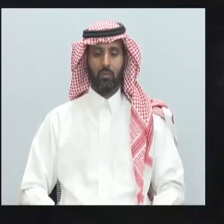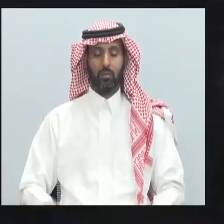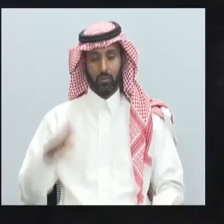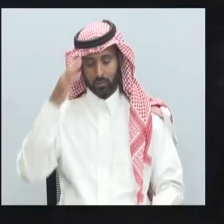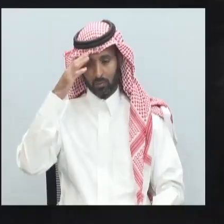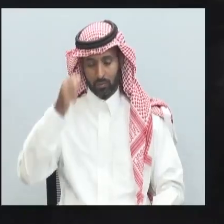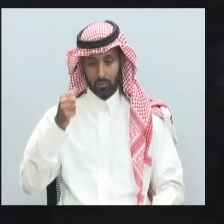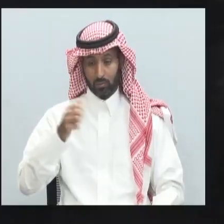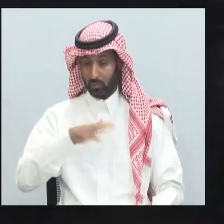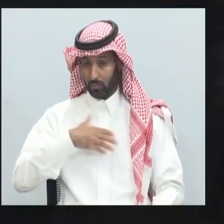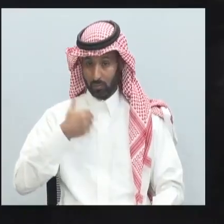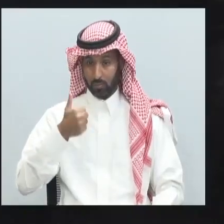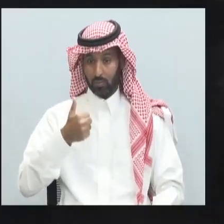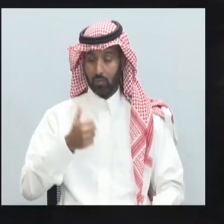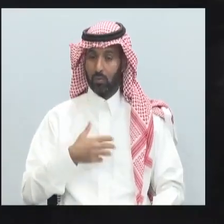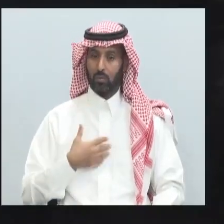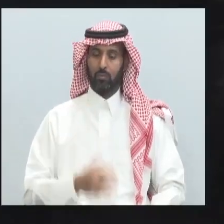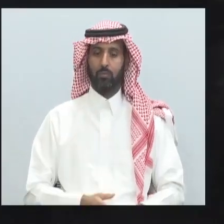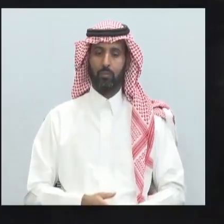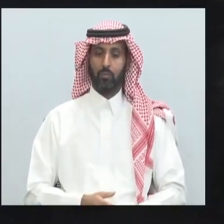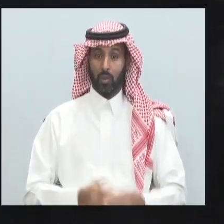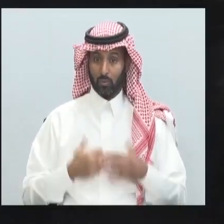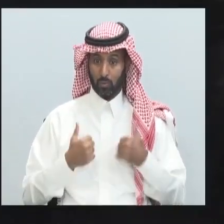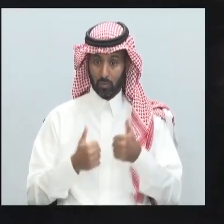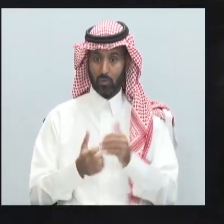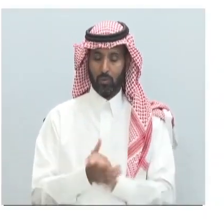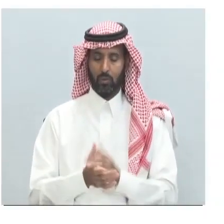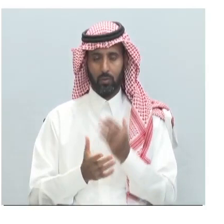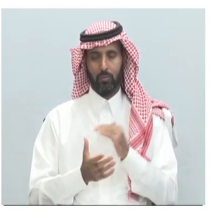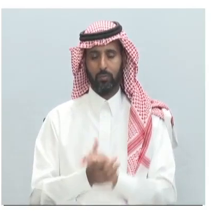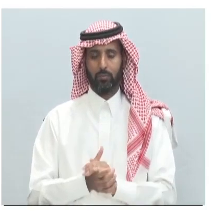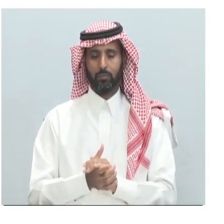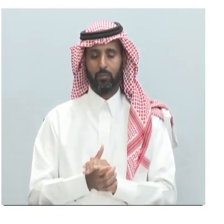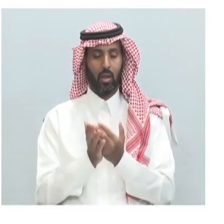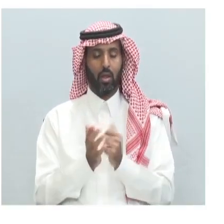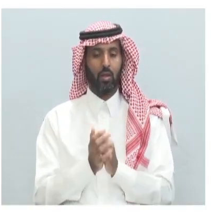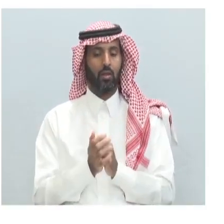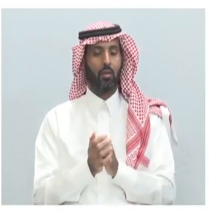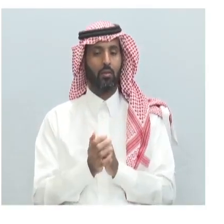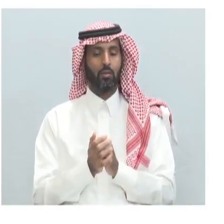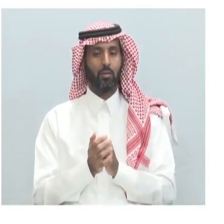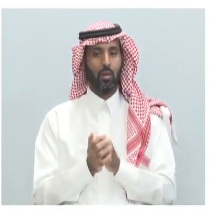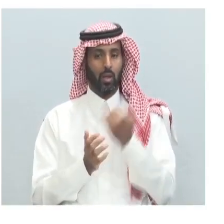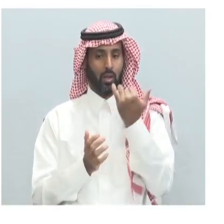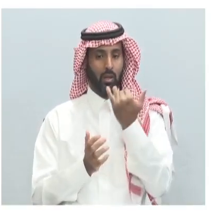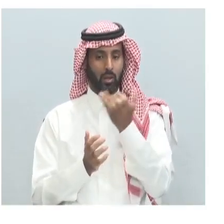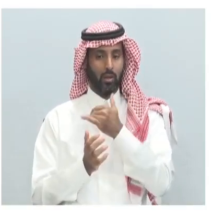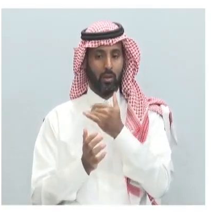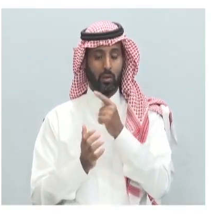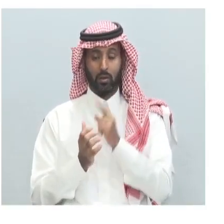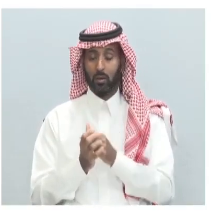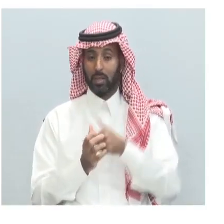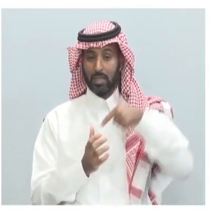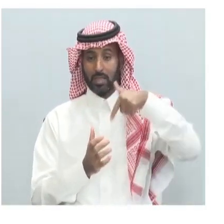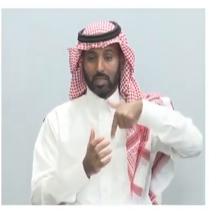Assalamu alaikum wa rahmatullahi. Hello my students, how are you today? Are you fine? Alhamdulillah. Okay, first term,